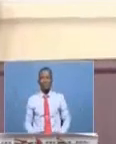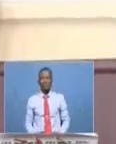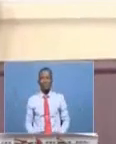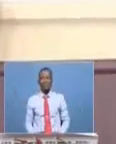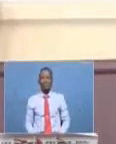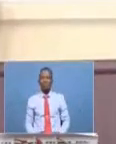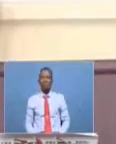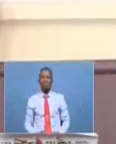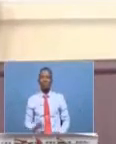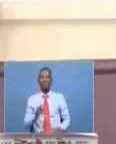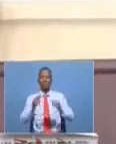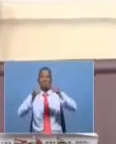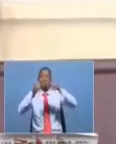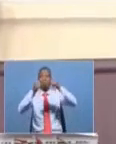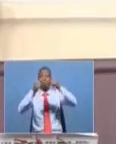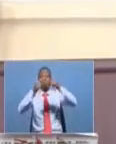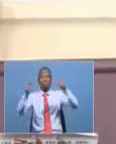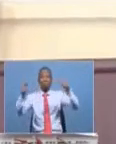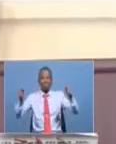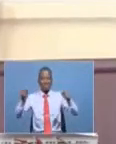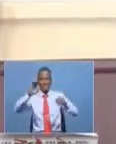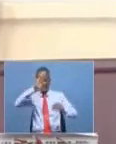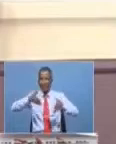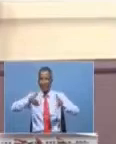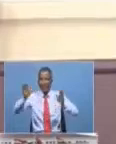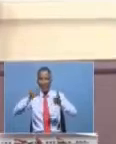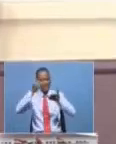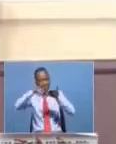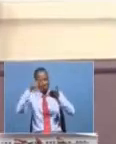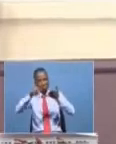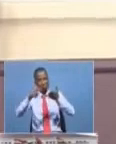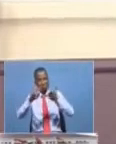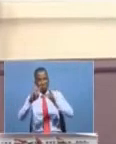rely on our affidavit